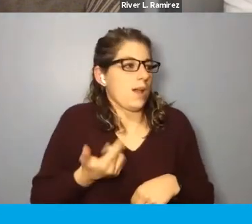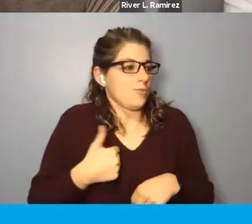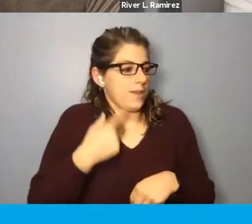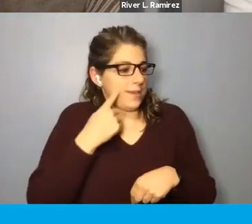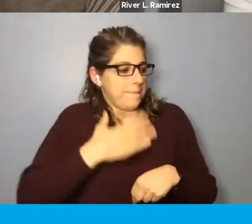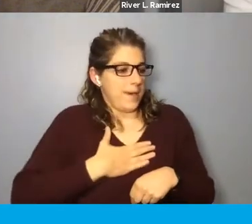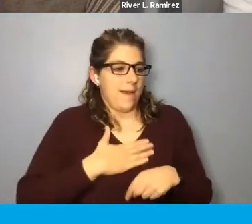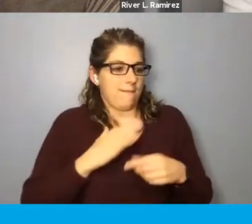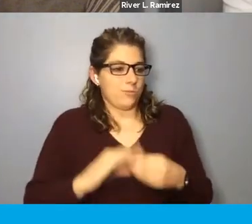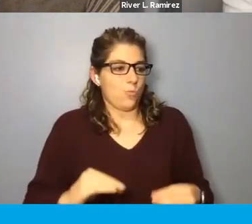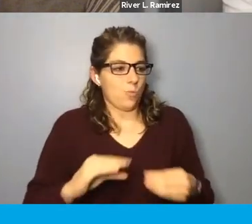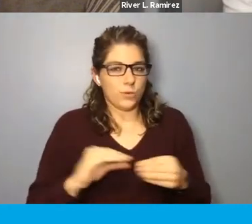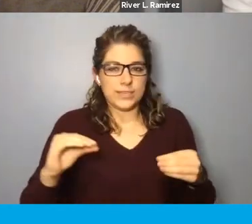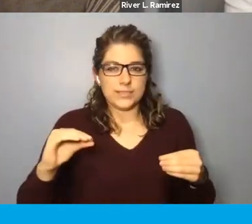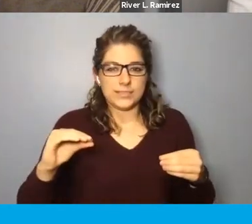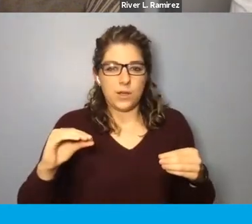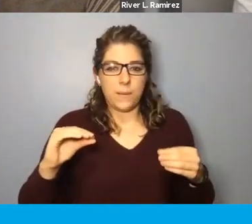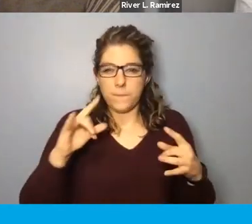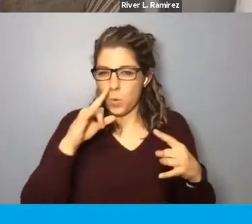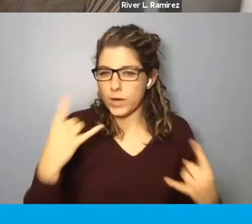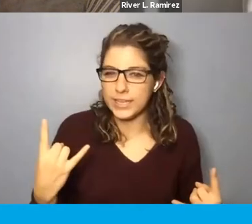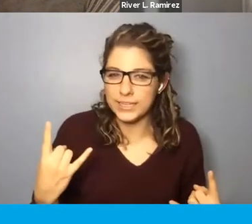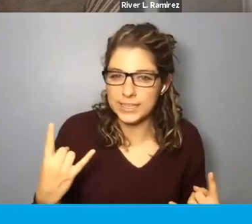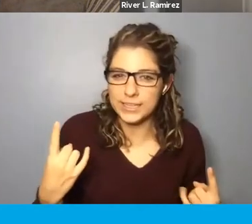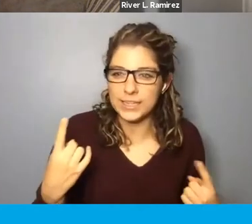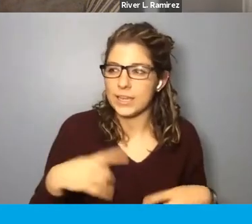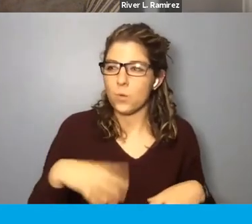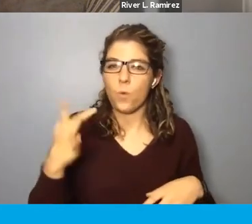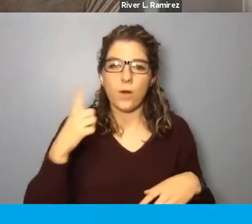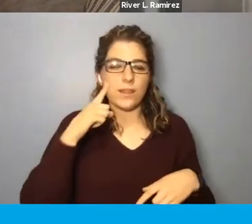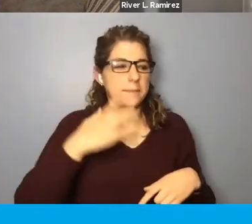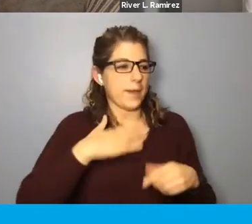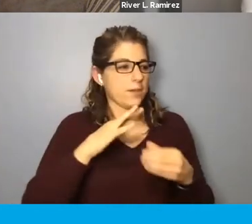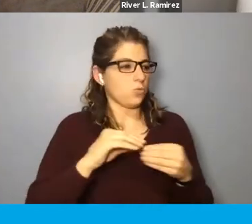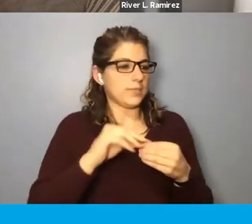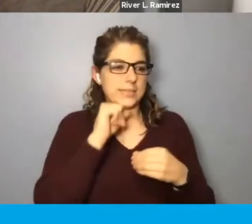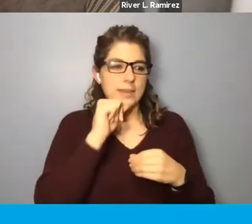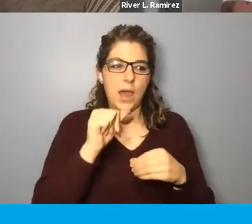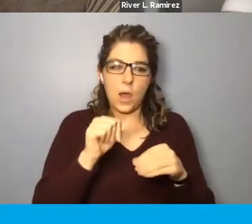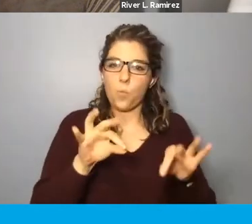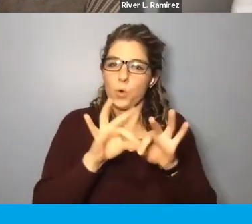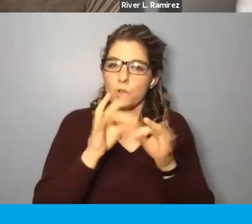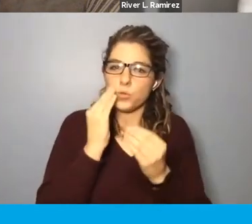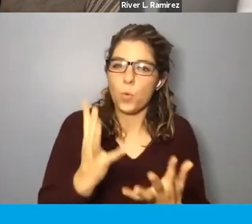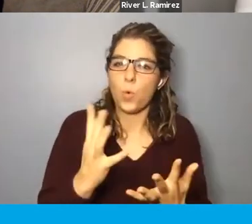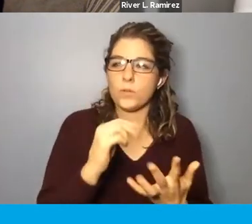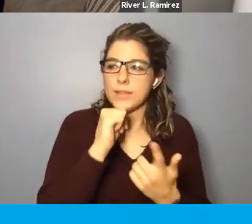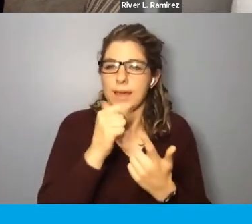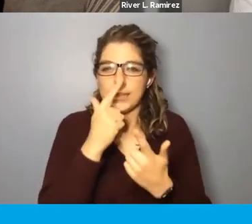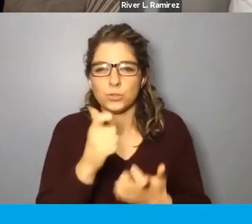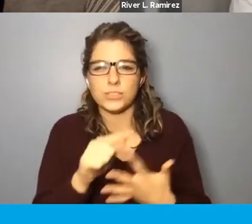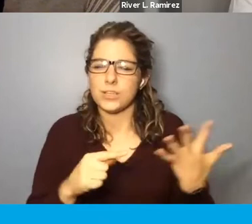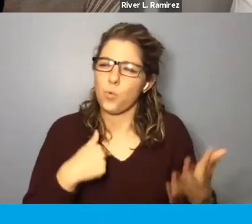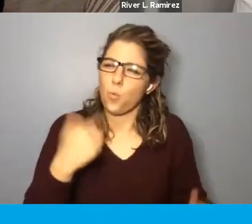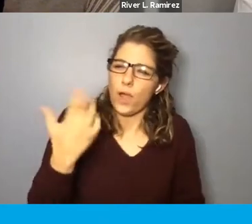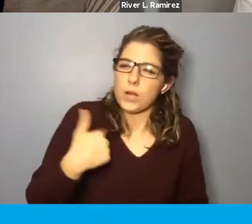my stories are boring, or why do I think my stories are not worth being told? Like they're not interesting, because I